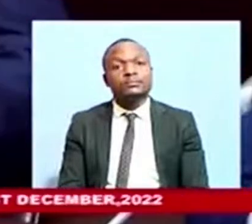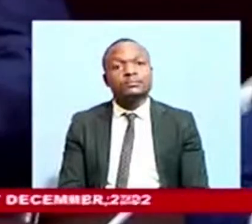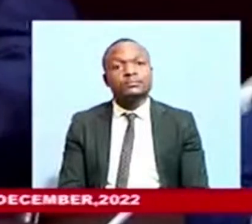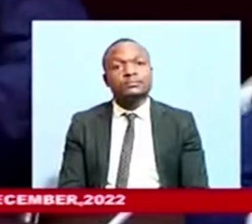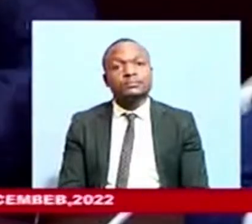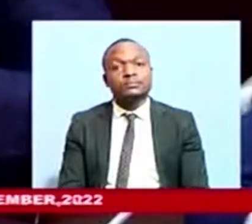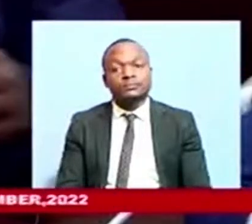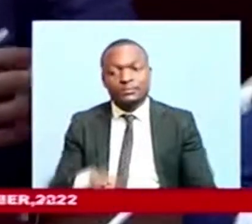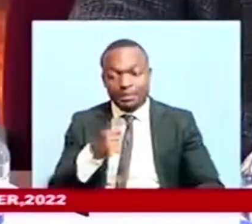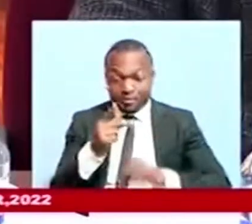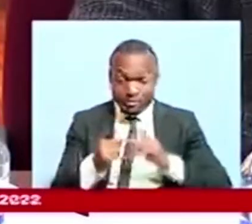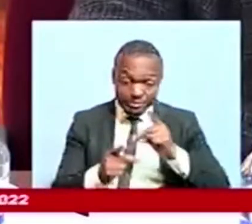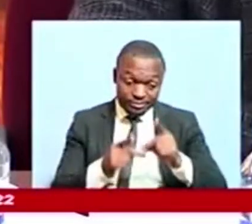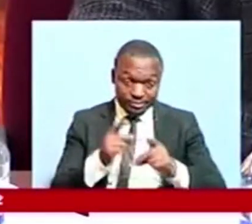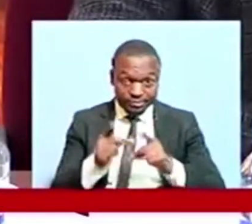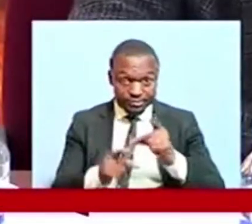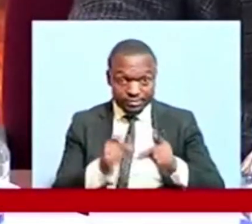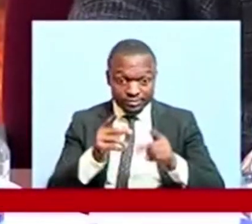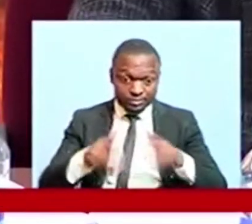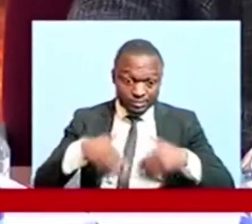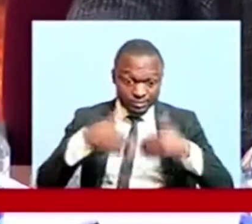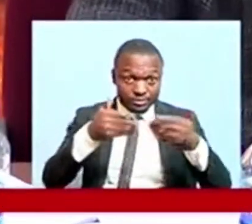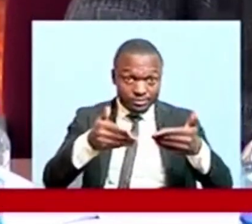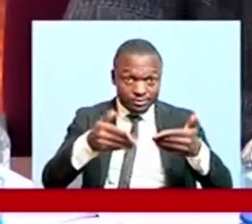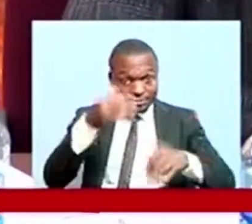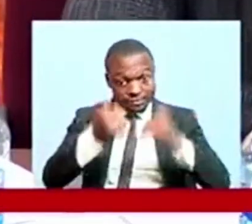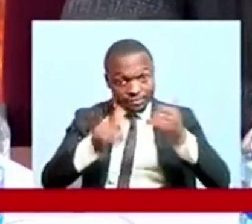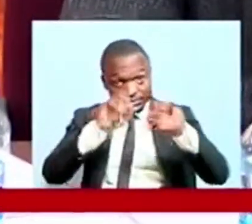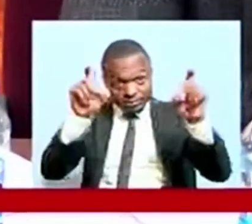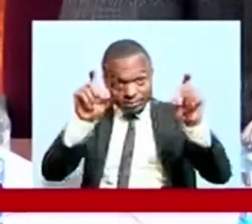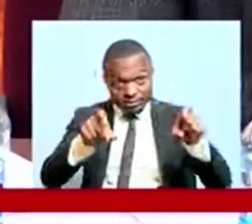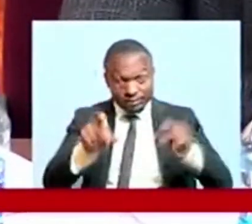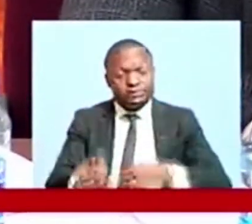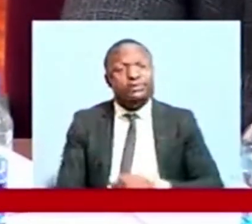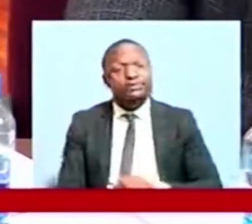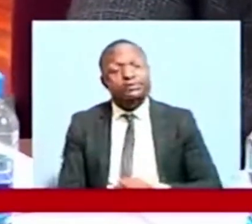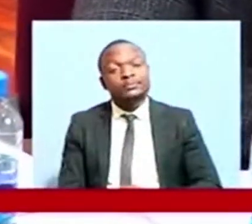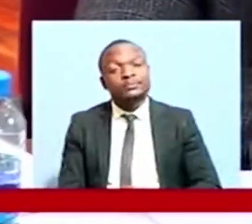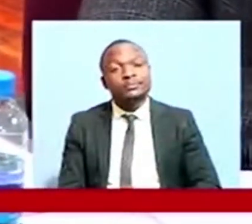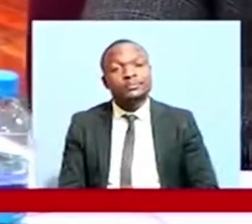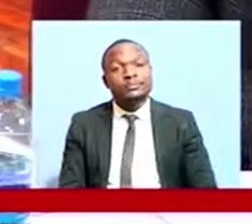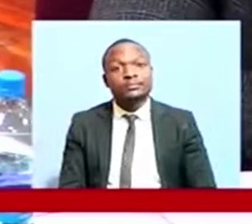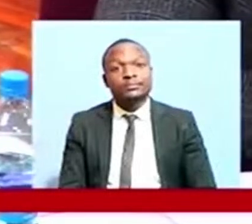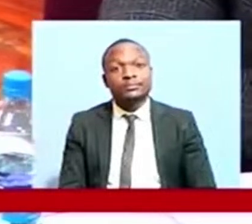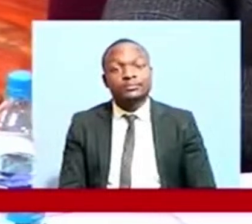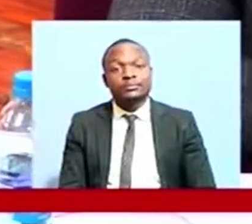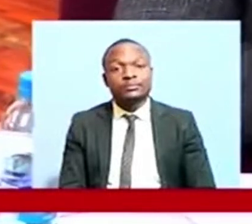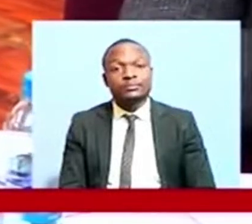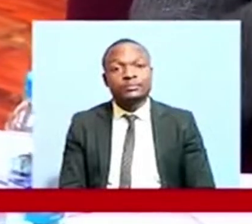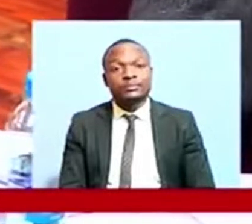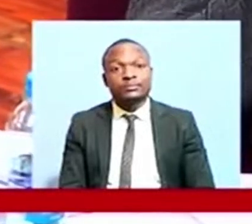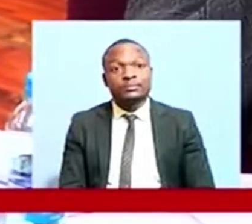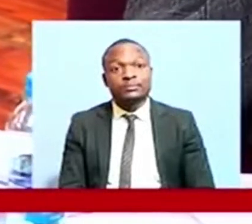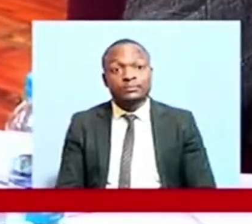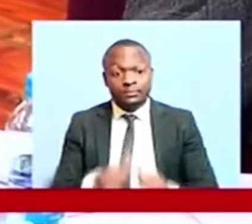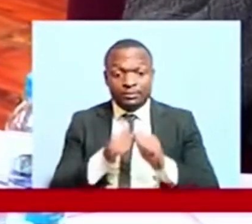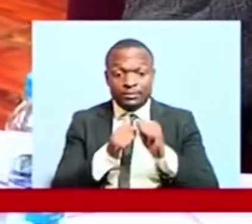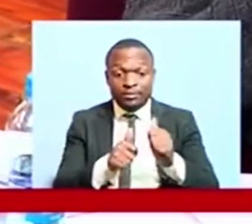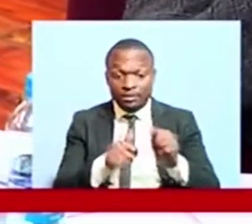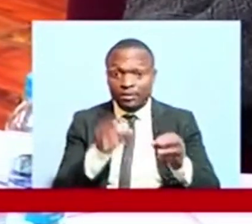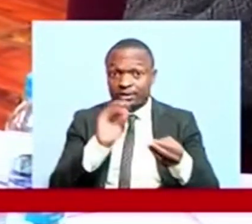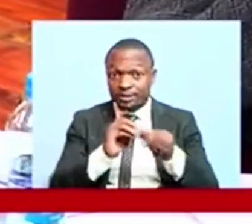The process of issuance of completion certificate, it goes with a number of